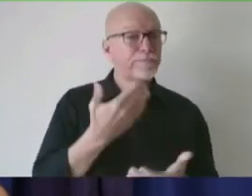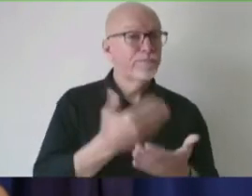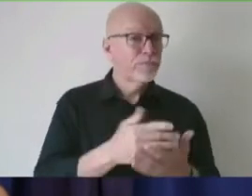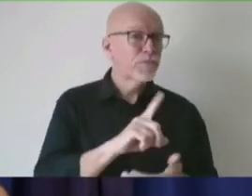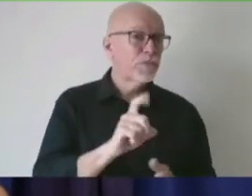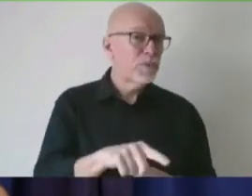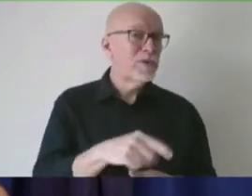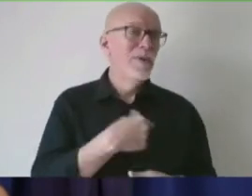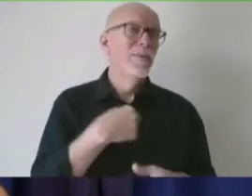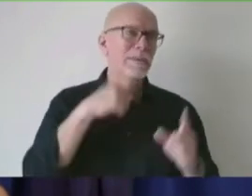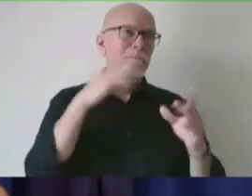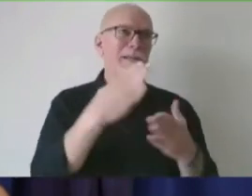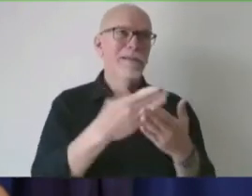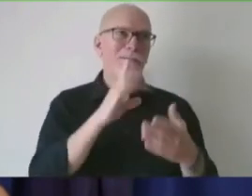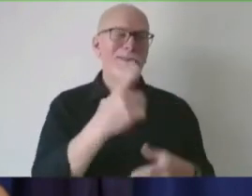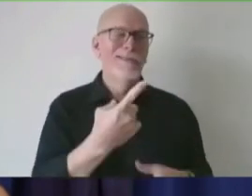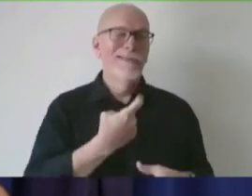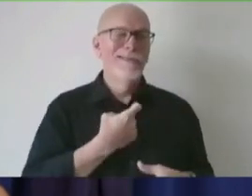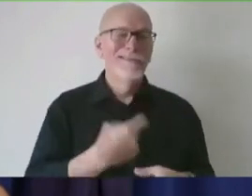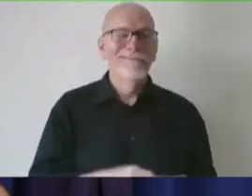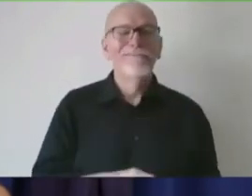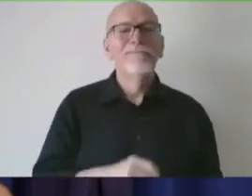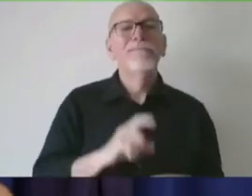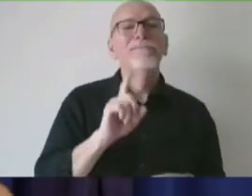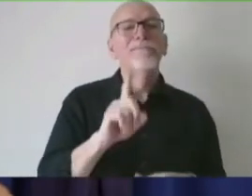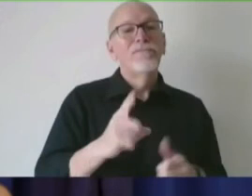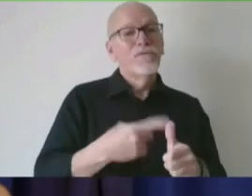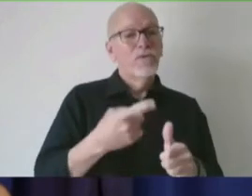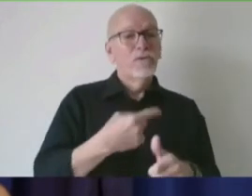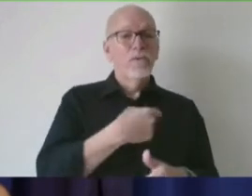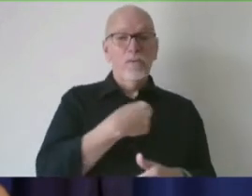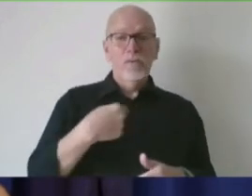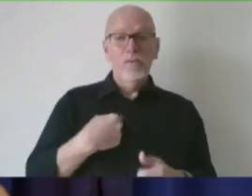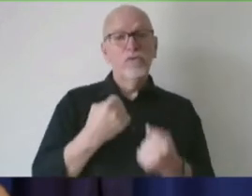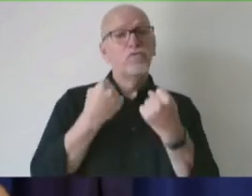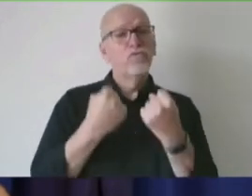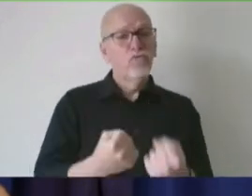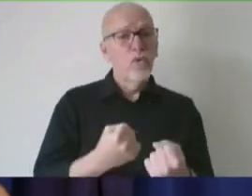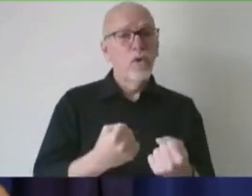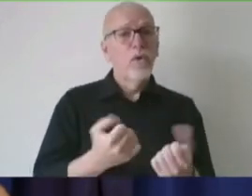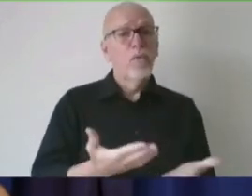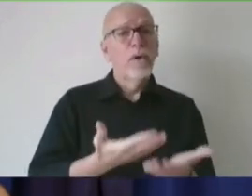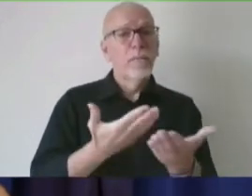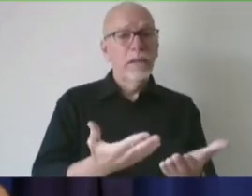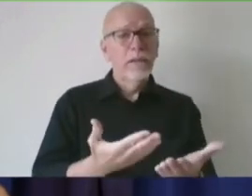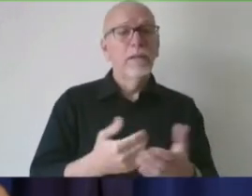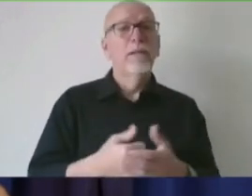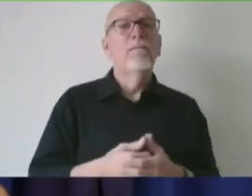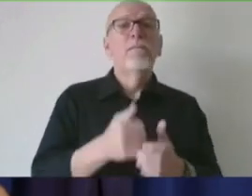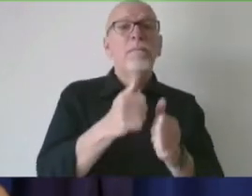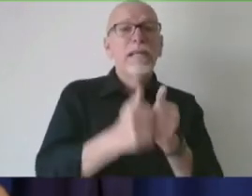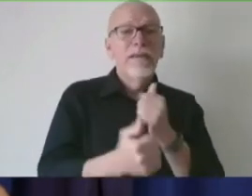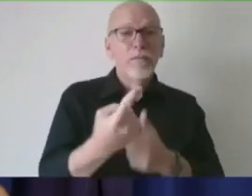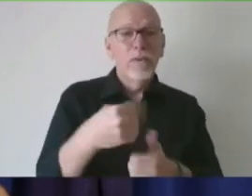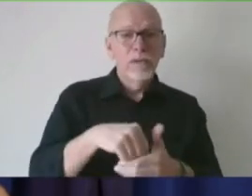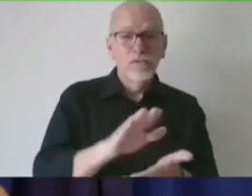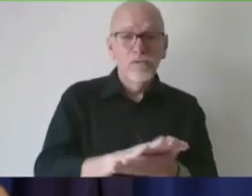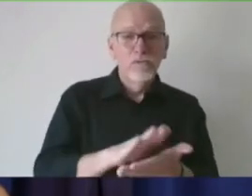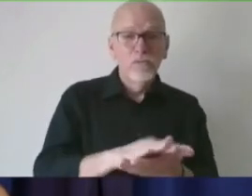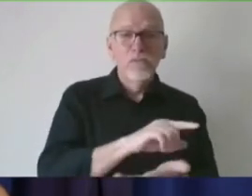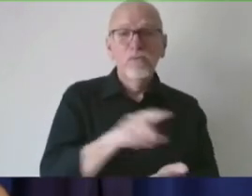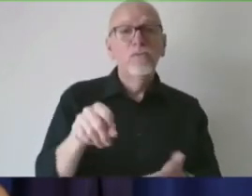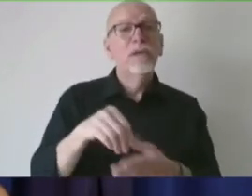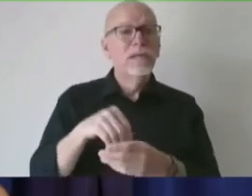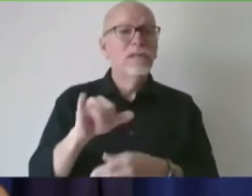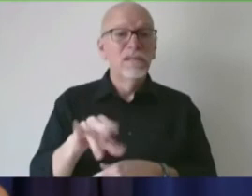expected. First of all, we are very strongly recommending that everyone in schools and in the state